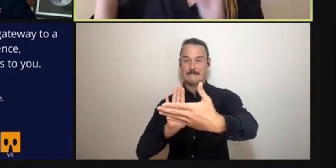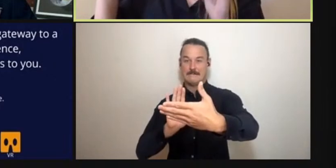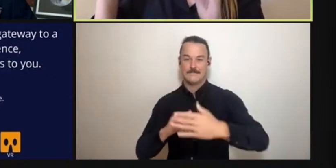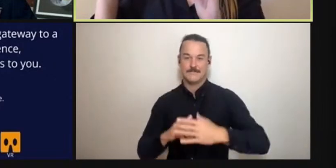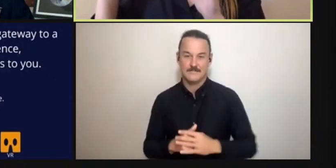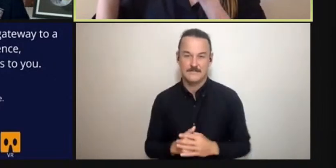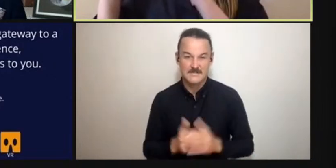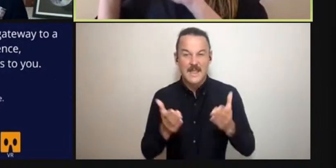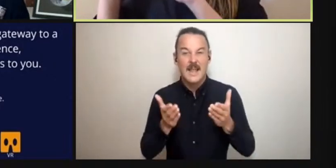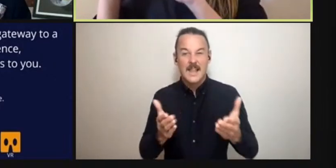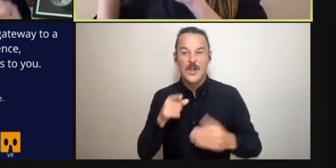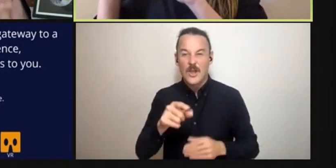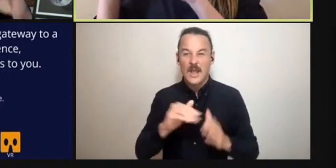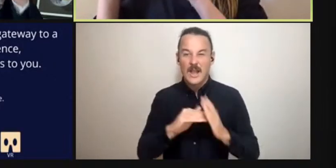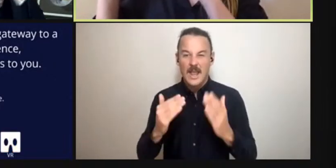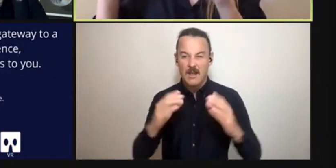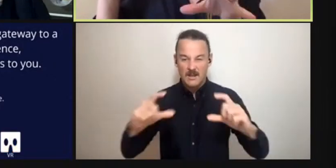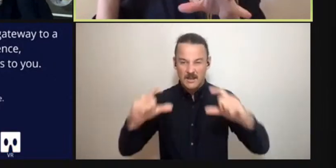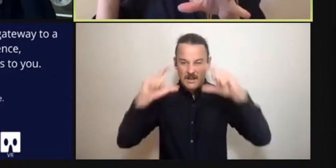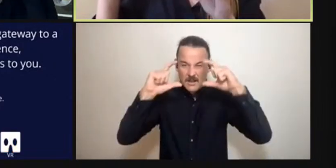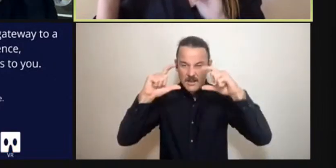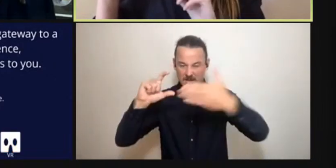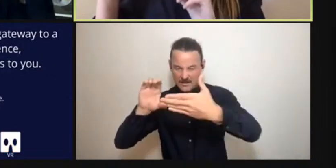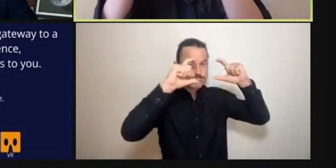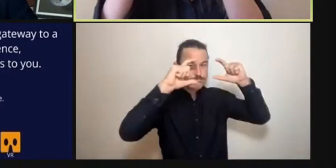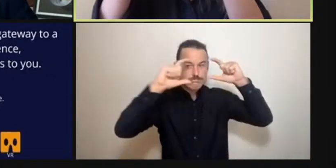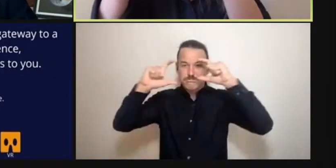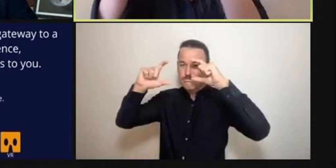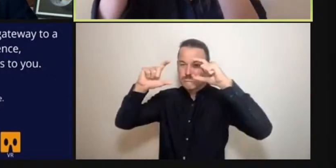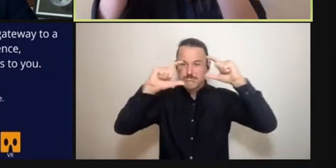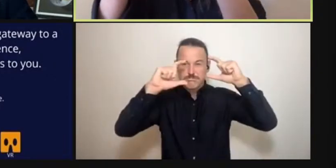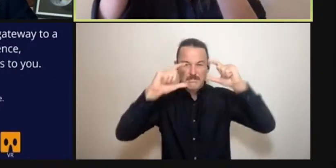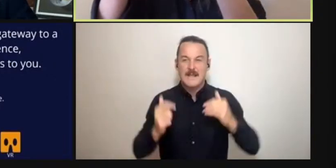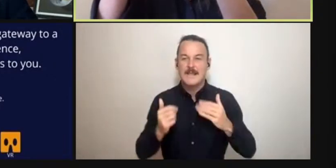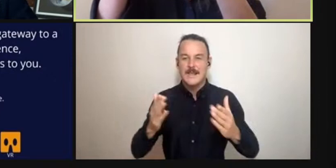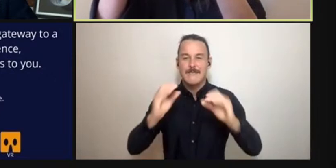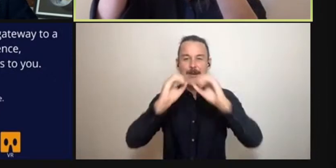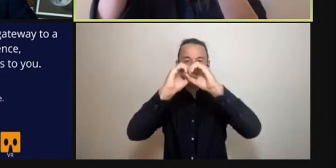because then you can look at the phone and then come back and look at us.